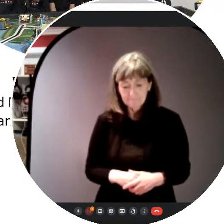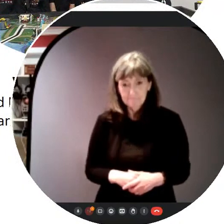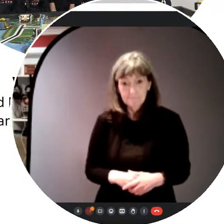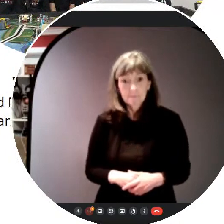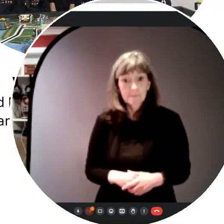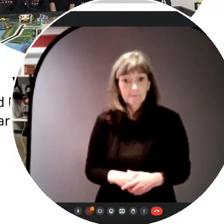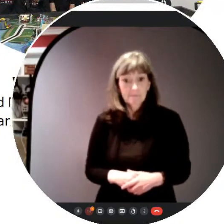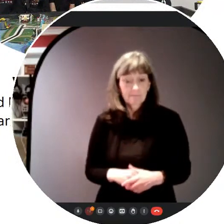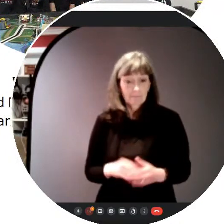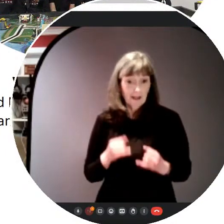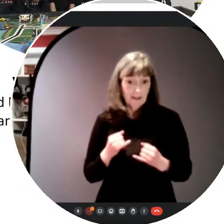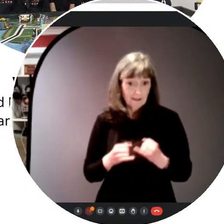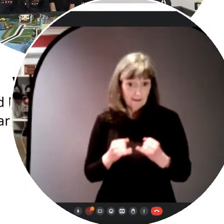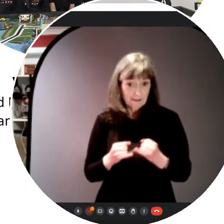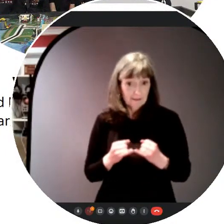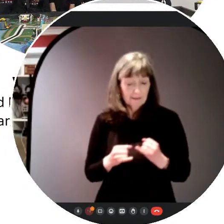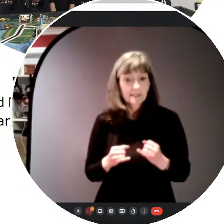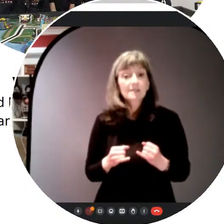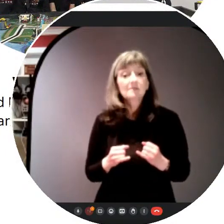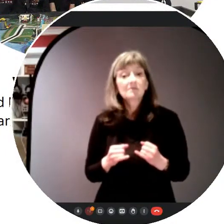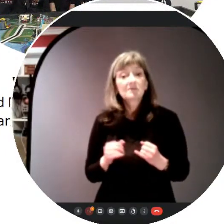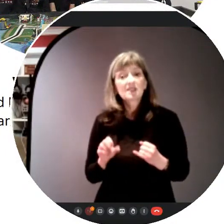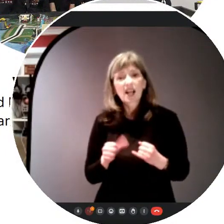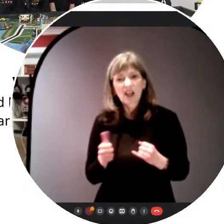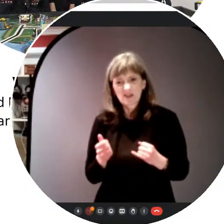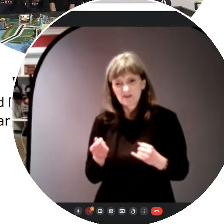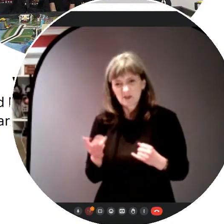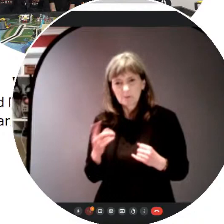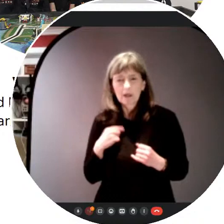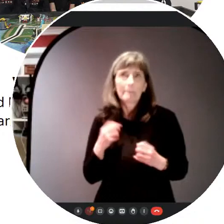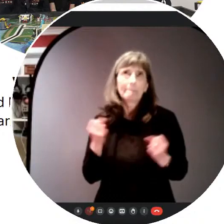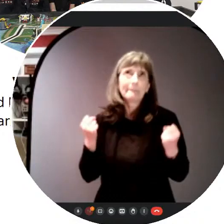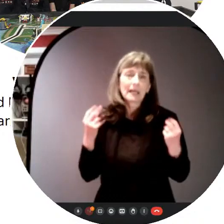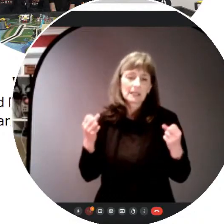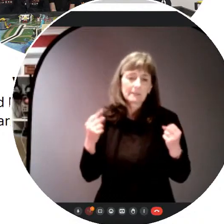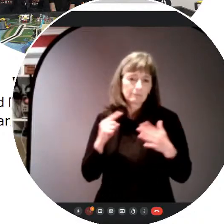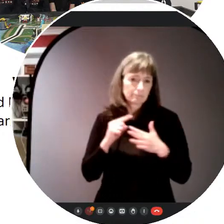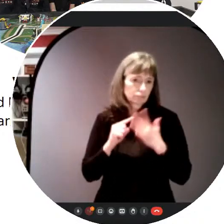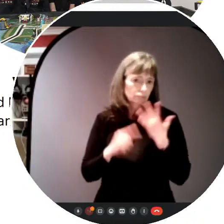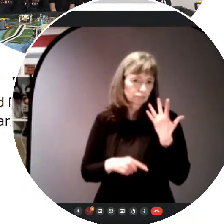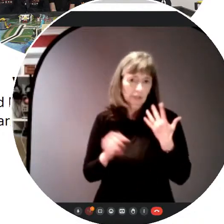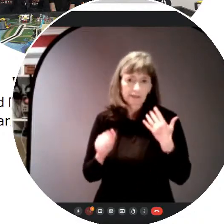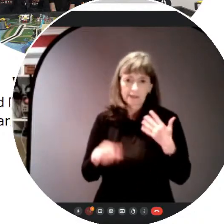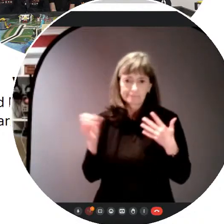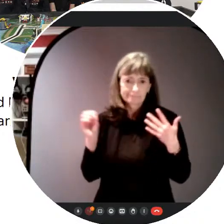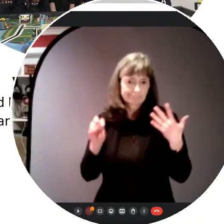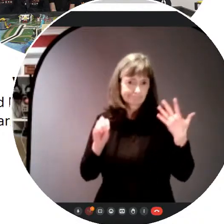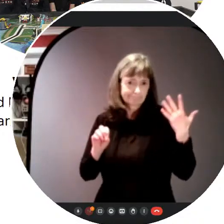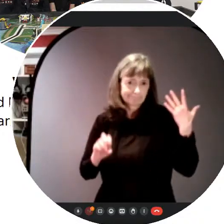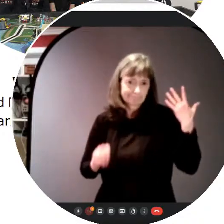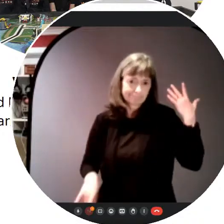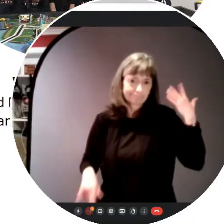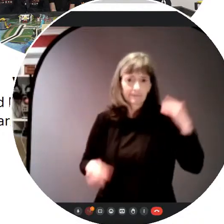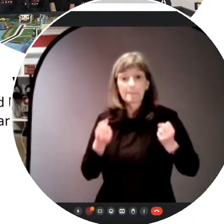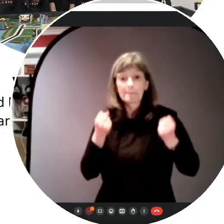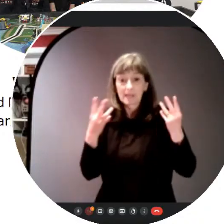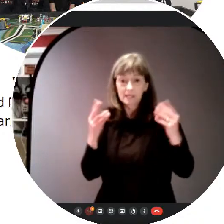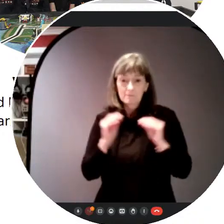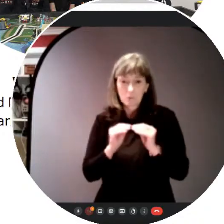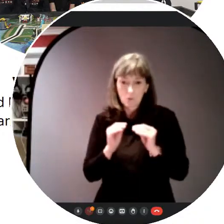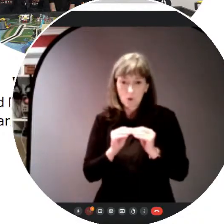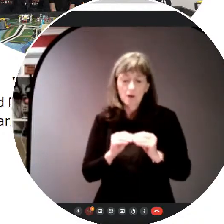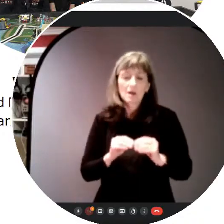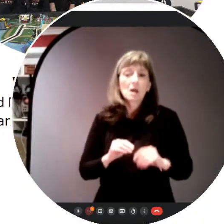Finally, just to name another couple, and there are many. I could go all day in our system, but I did want to